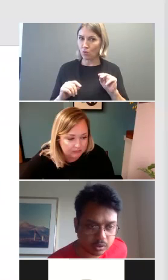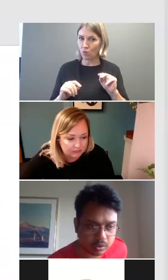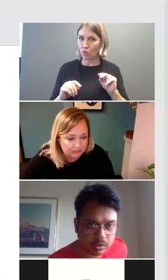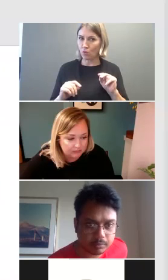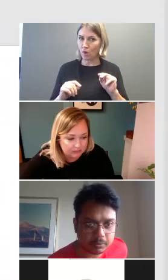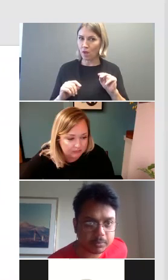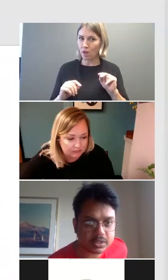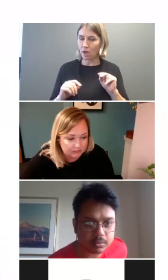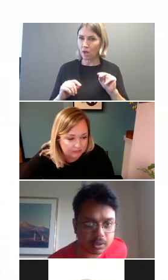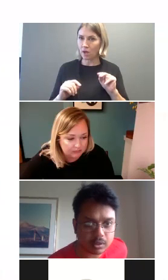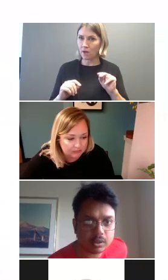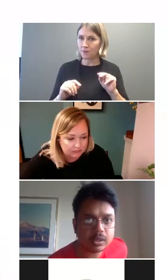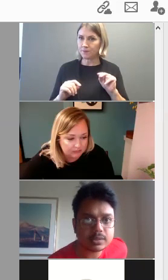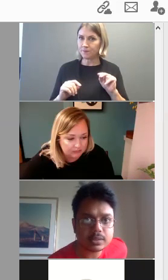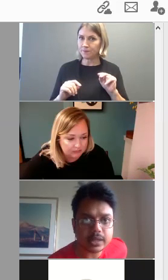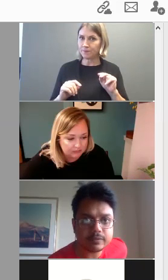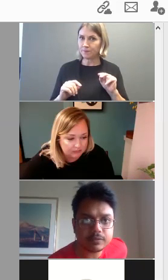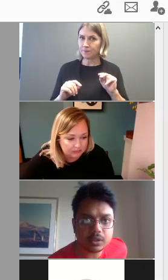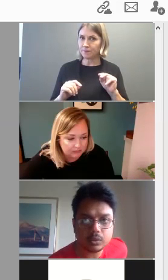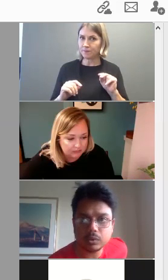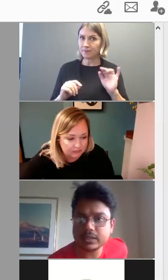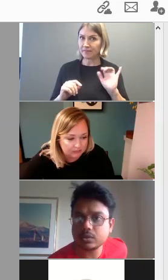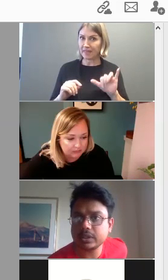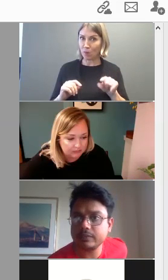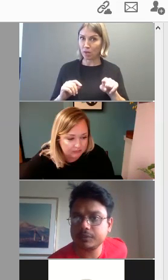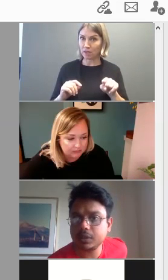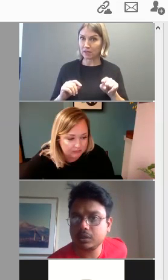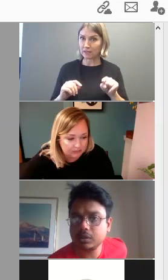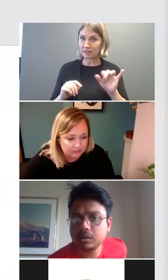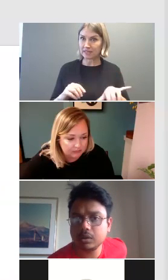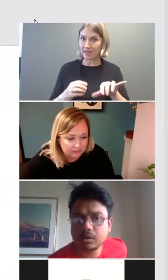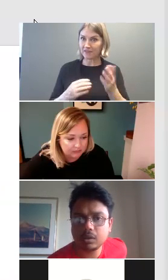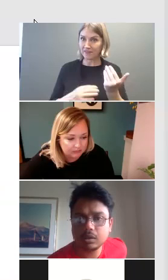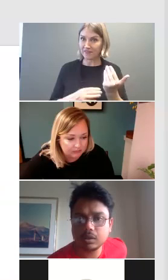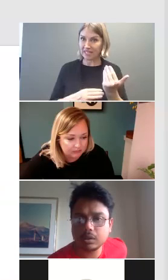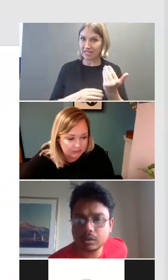Wait, I might be missing something. Is this slide 15? No, that's not slide 15.